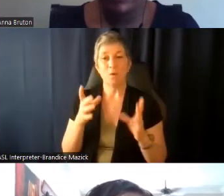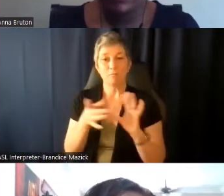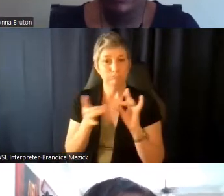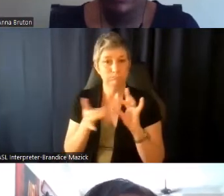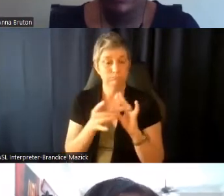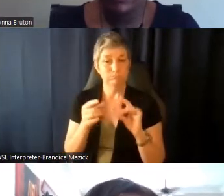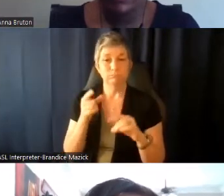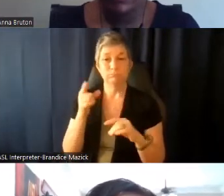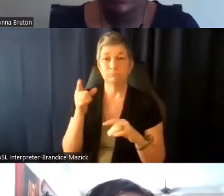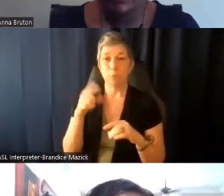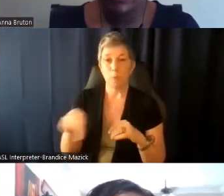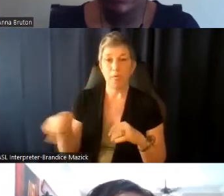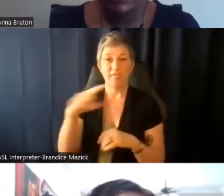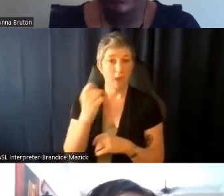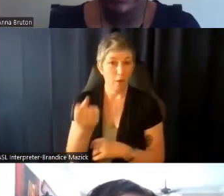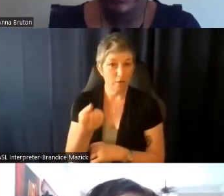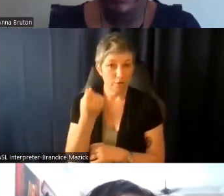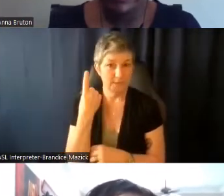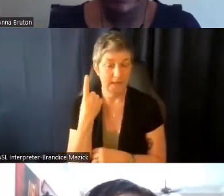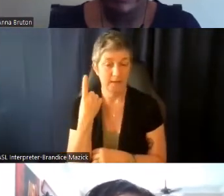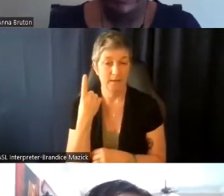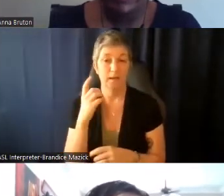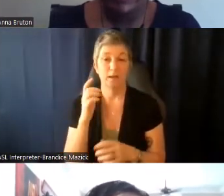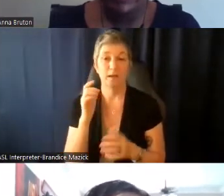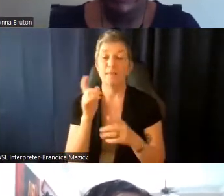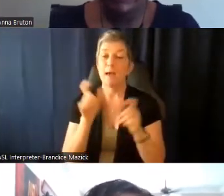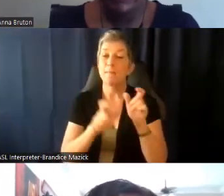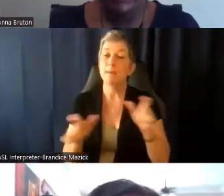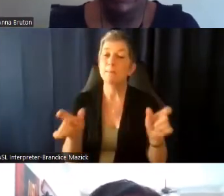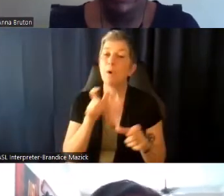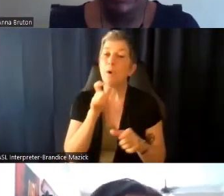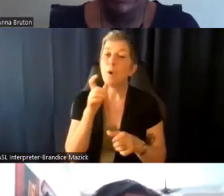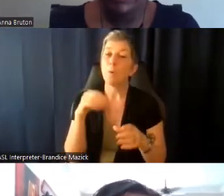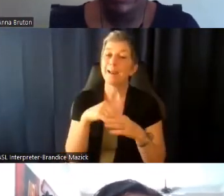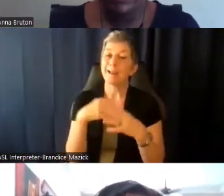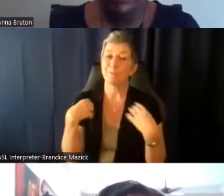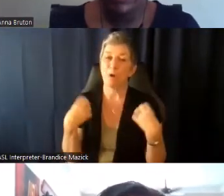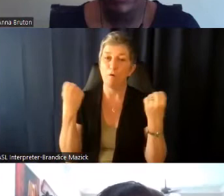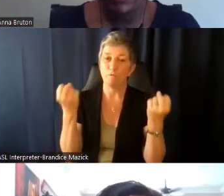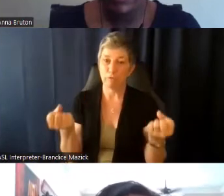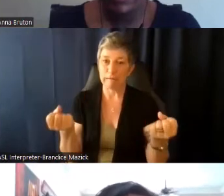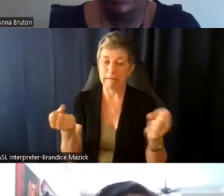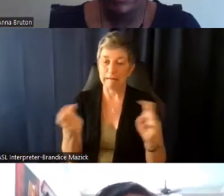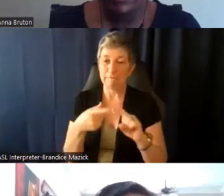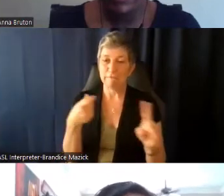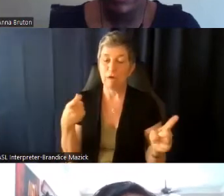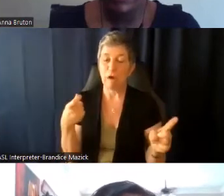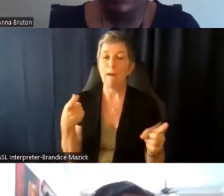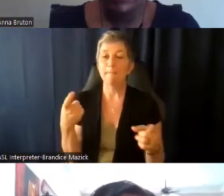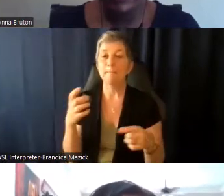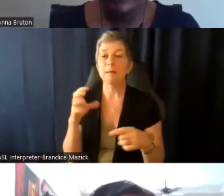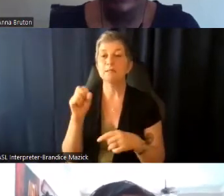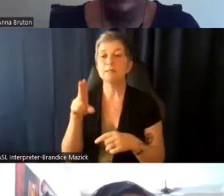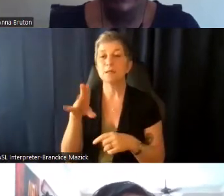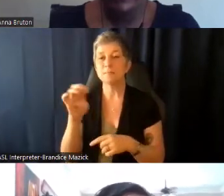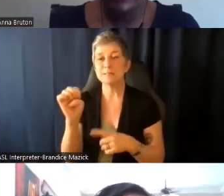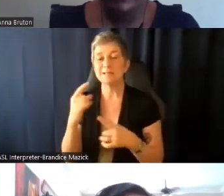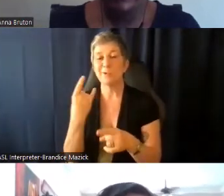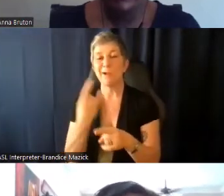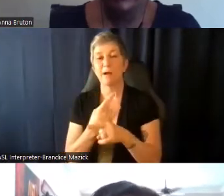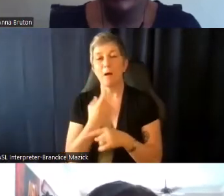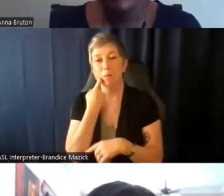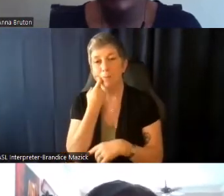the understanding that people who were in recovery from substance or alcohol